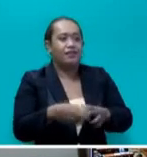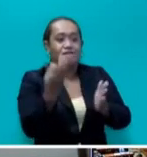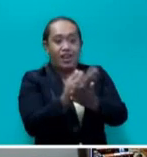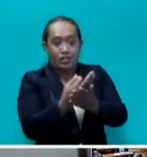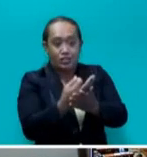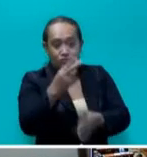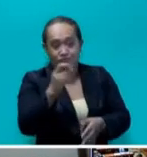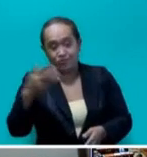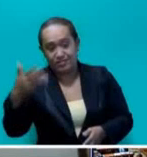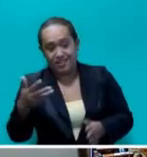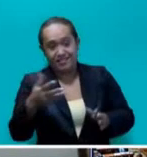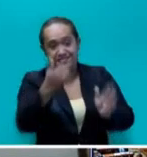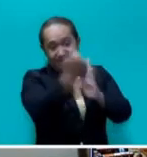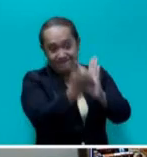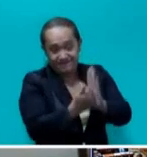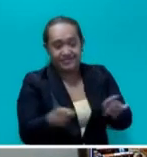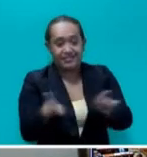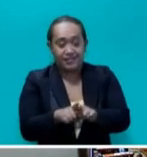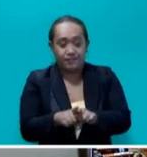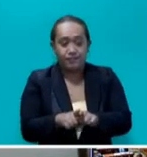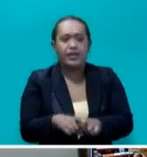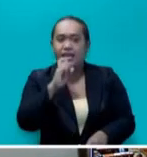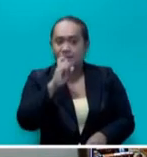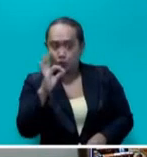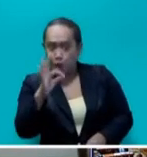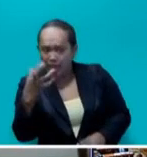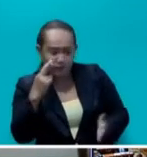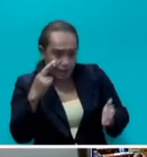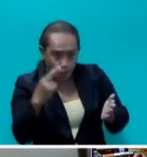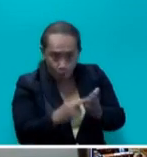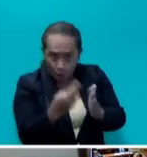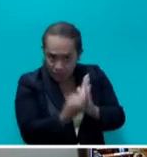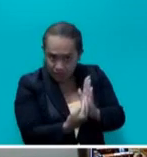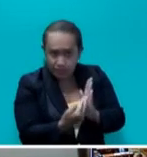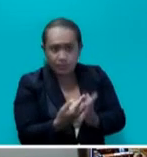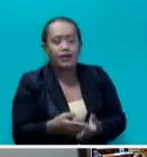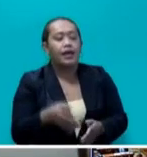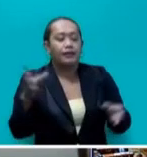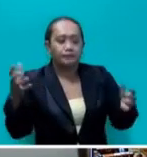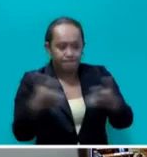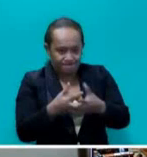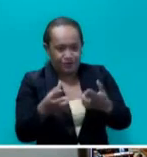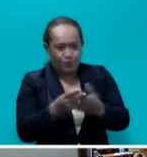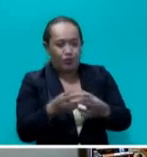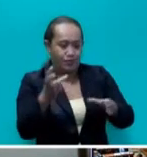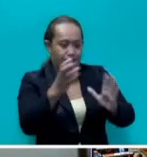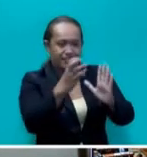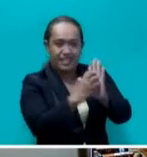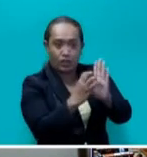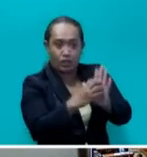offence provision for importers that do not maintain proper records as required under Section 114A